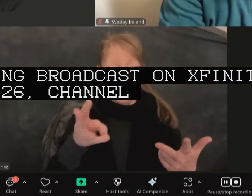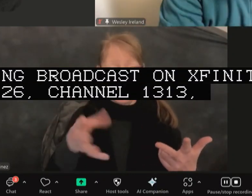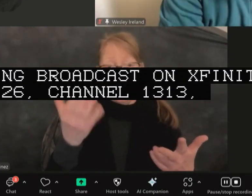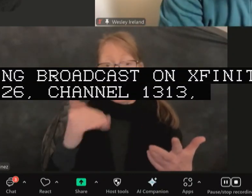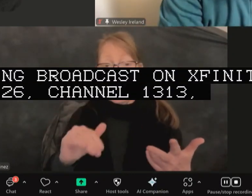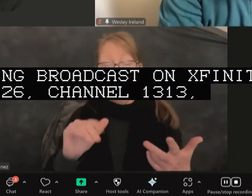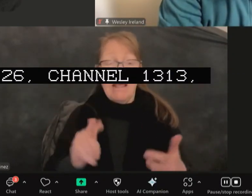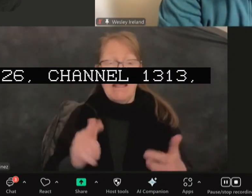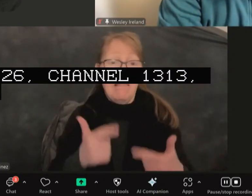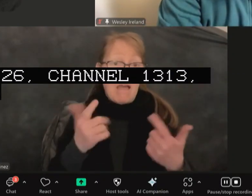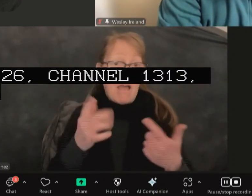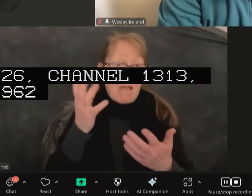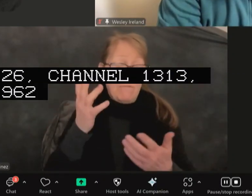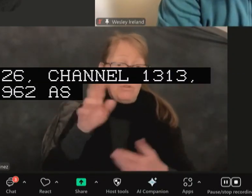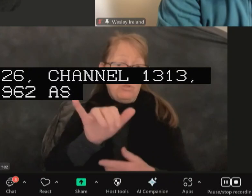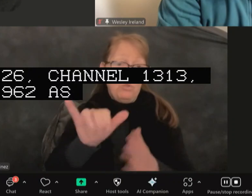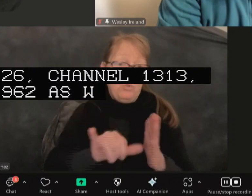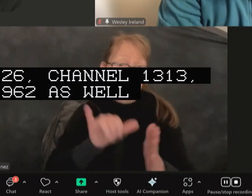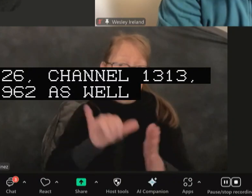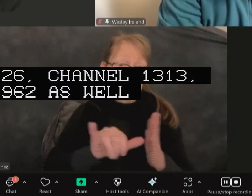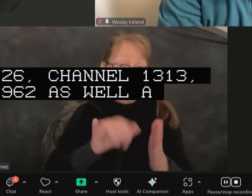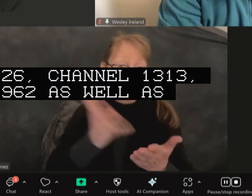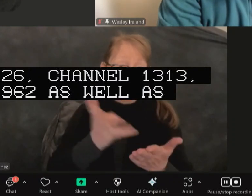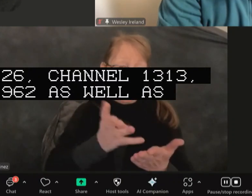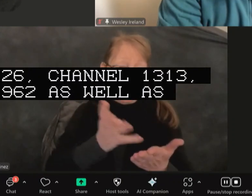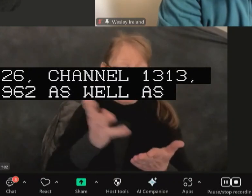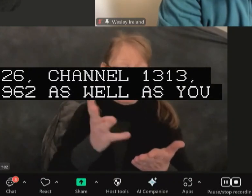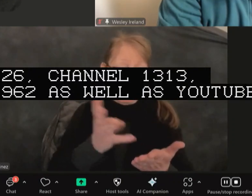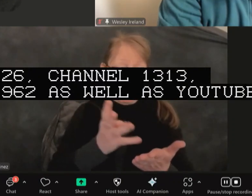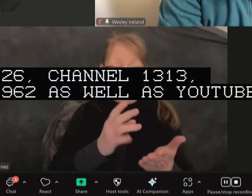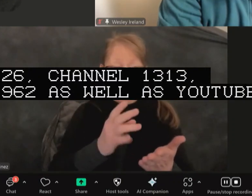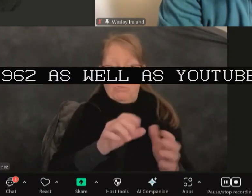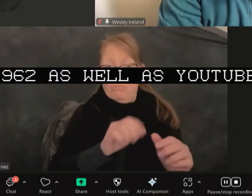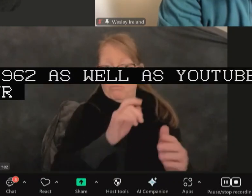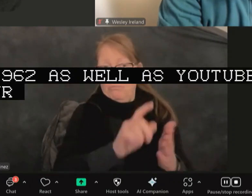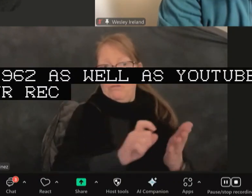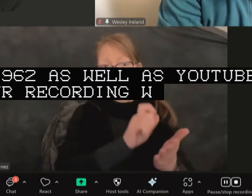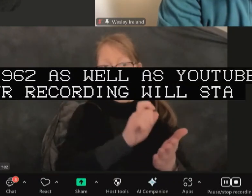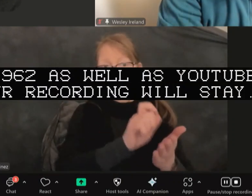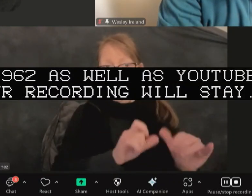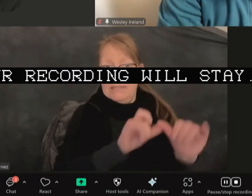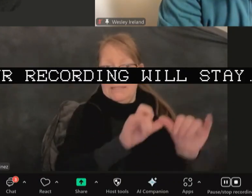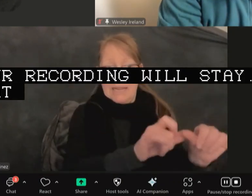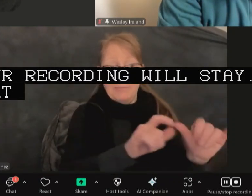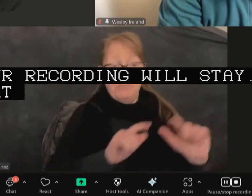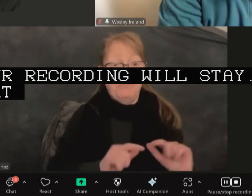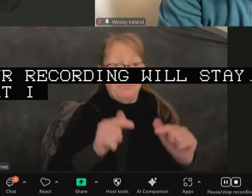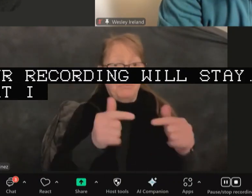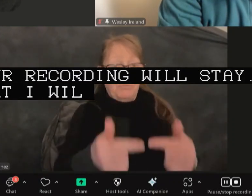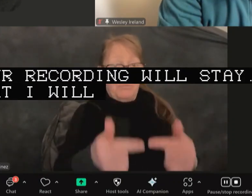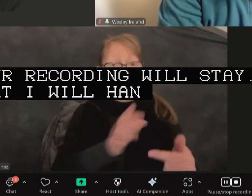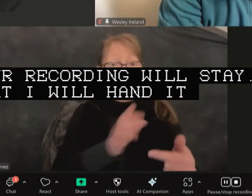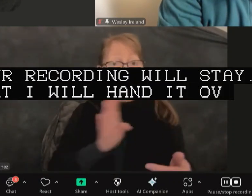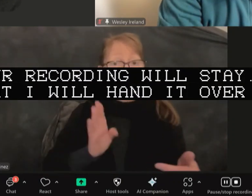a recording will stay. With that, I will hand it over to our board chair, Wesley Ireland.